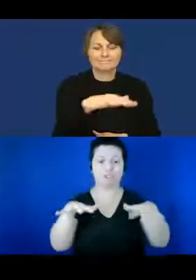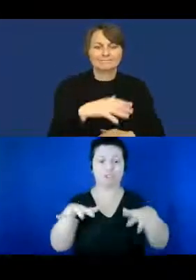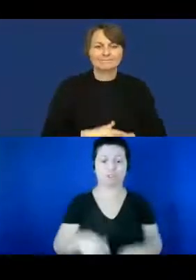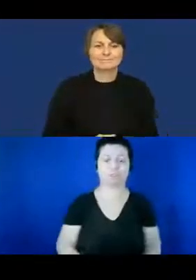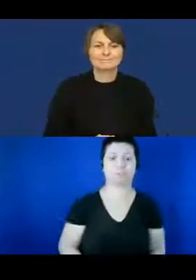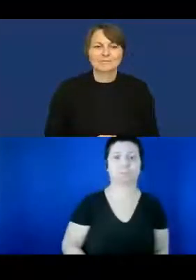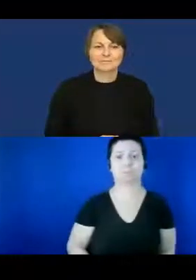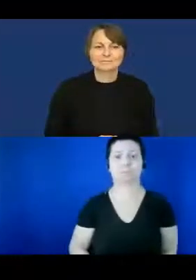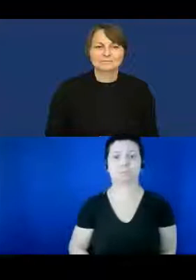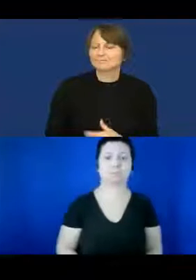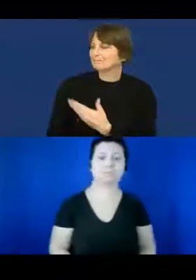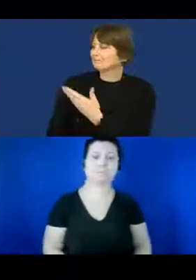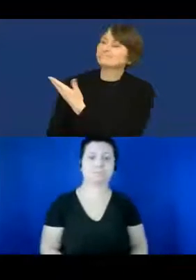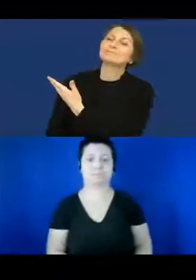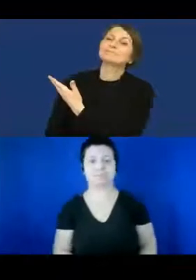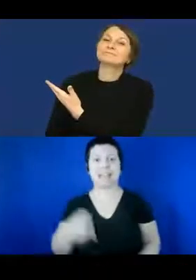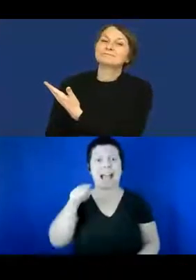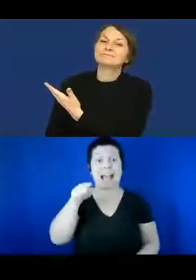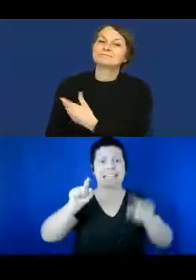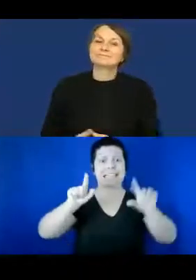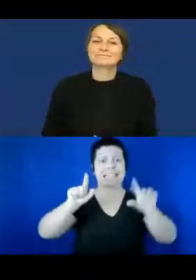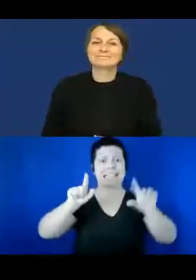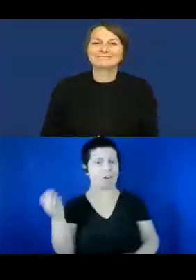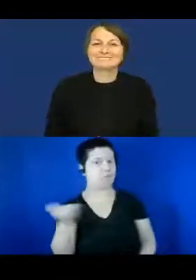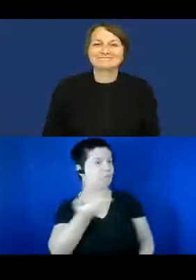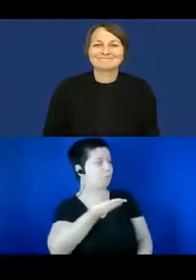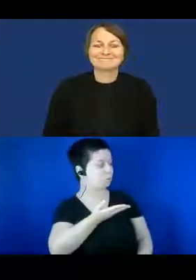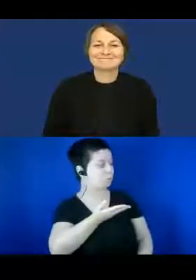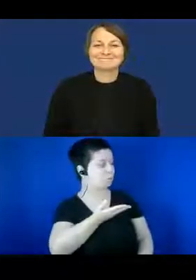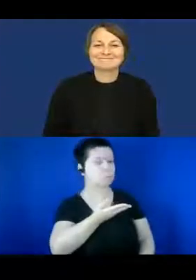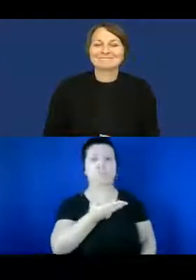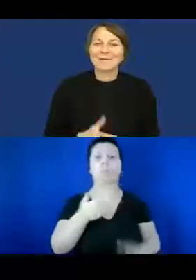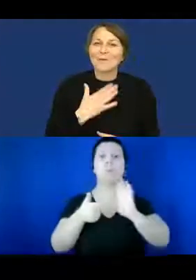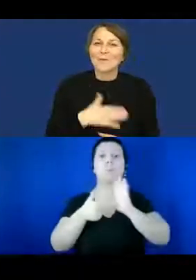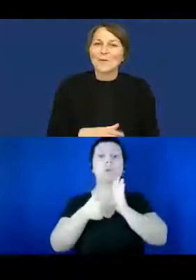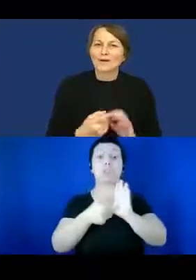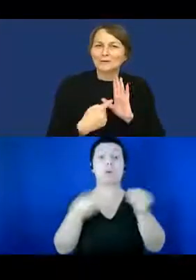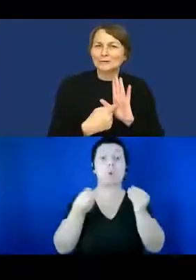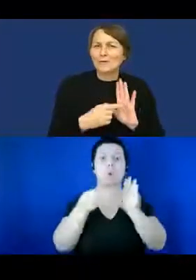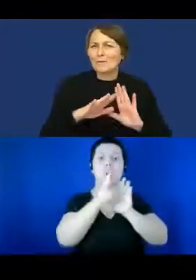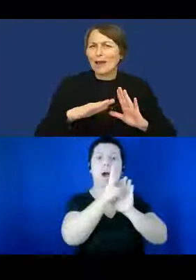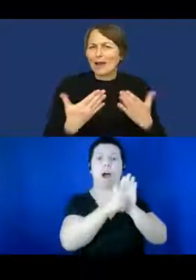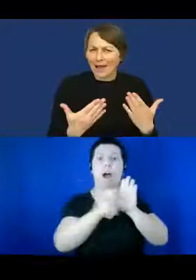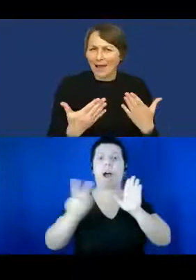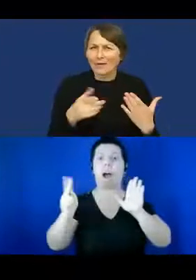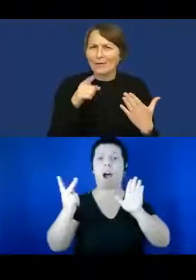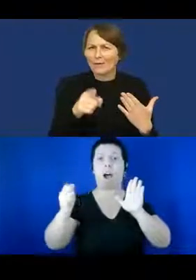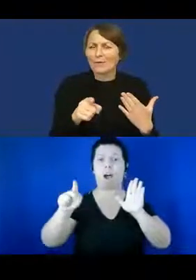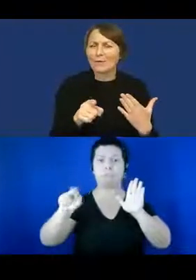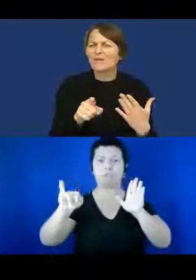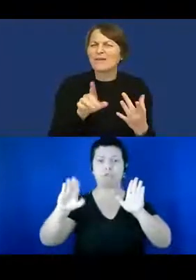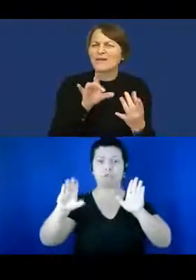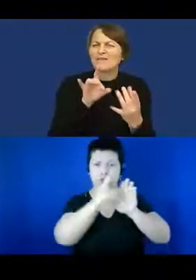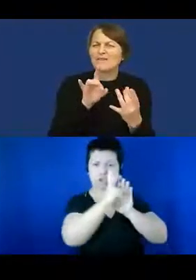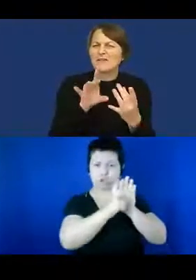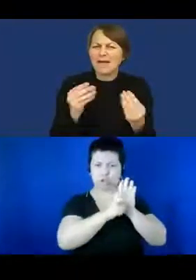On this picture, I've tried to show a little bit about how the haptic feedback is delivered. I'm not going to say a lot